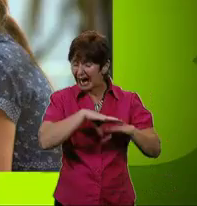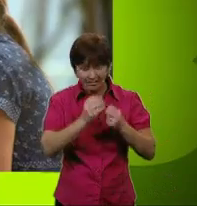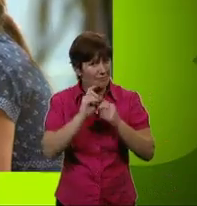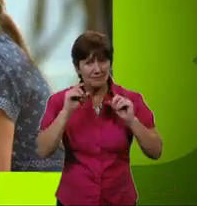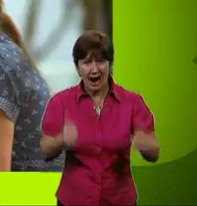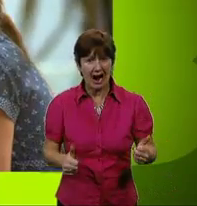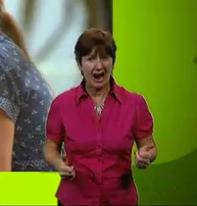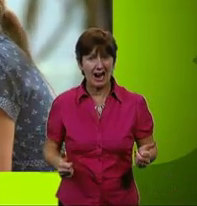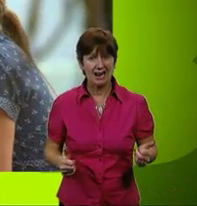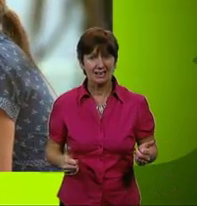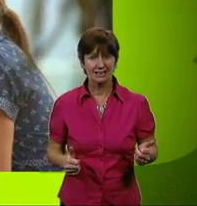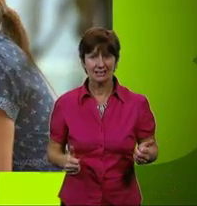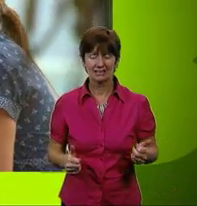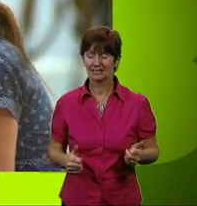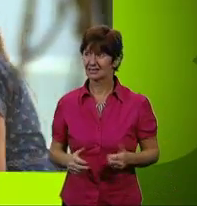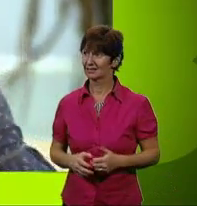fine.